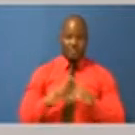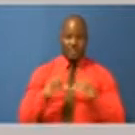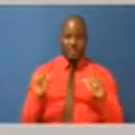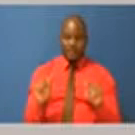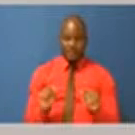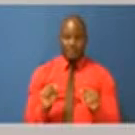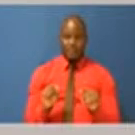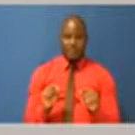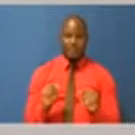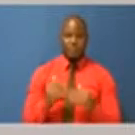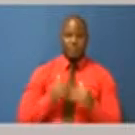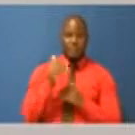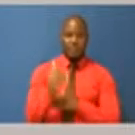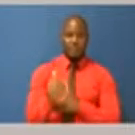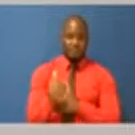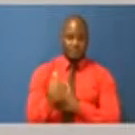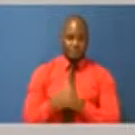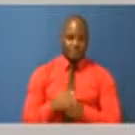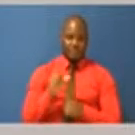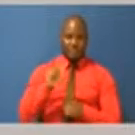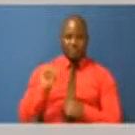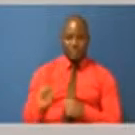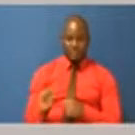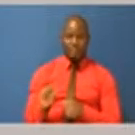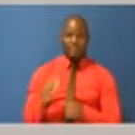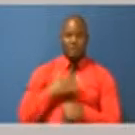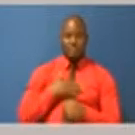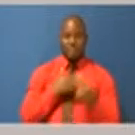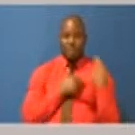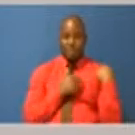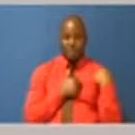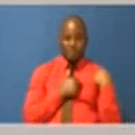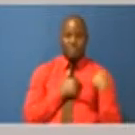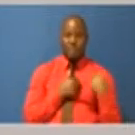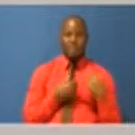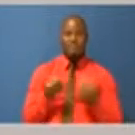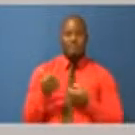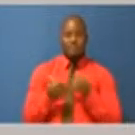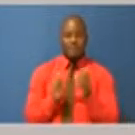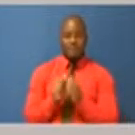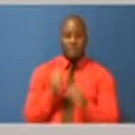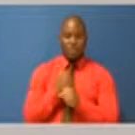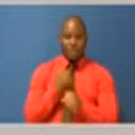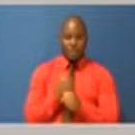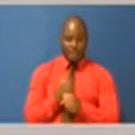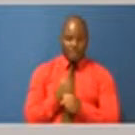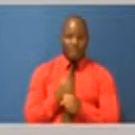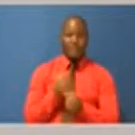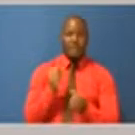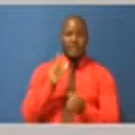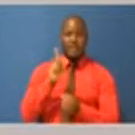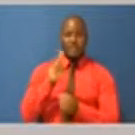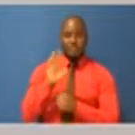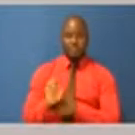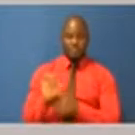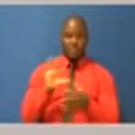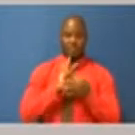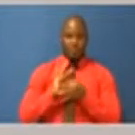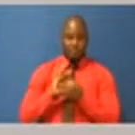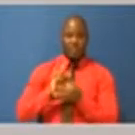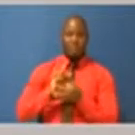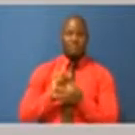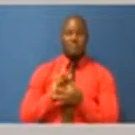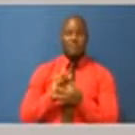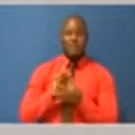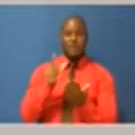days moving on to smes my running mate is named michael kimwale he works for kcb bank he's in the department for sme